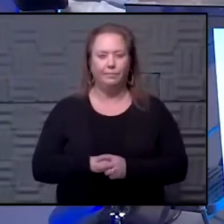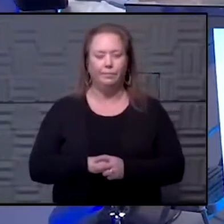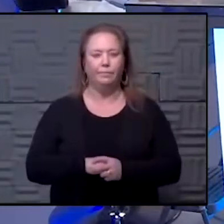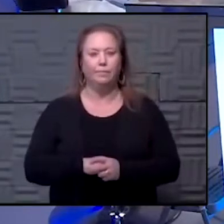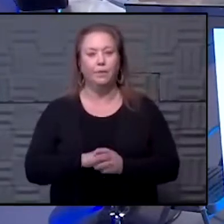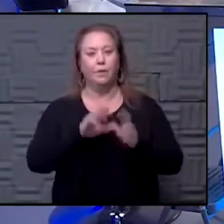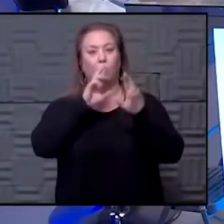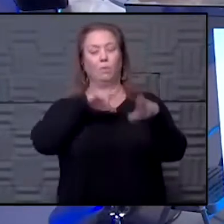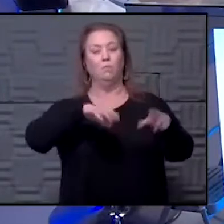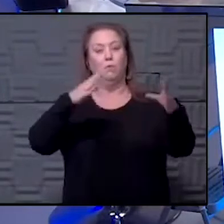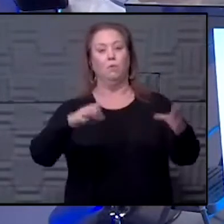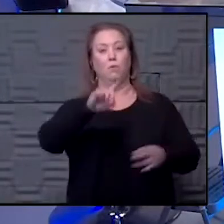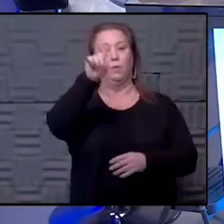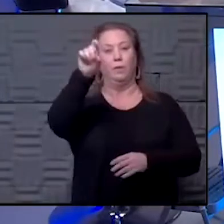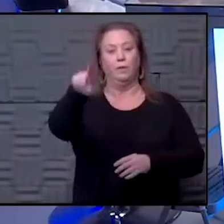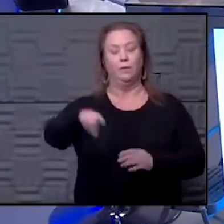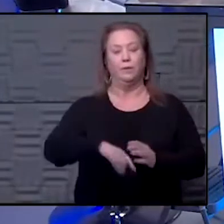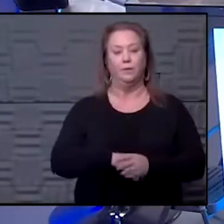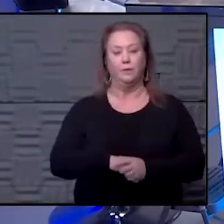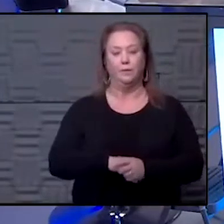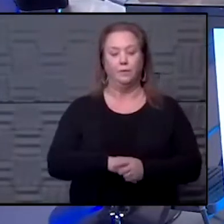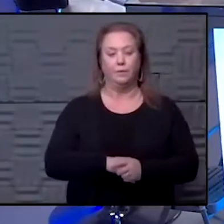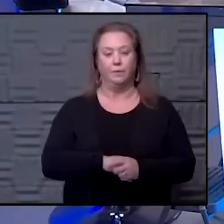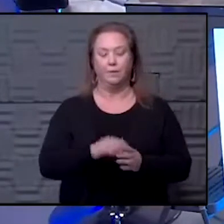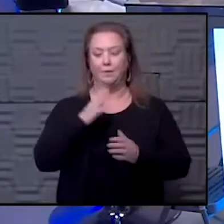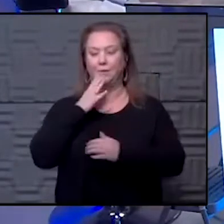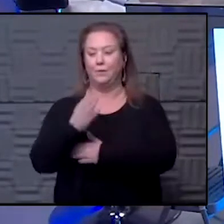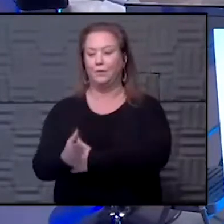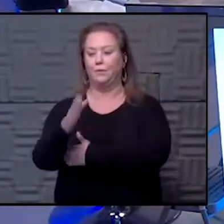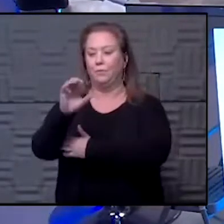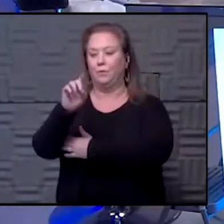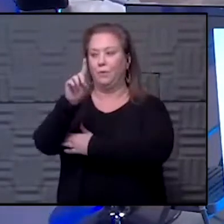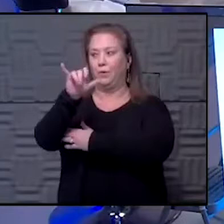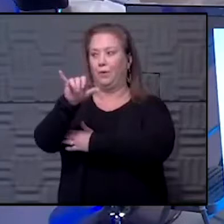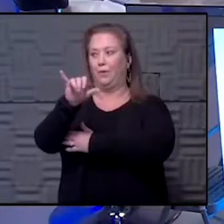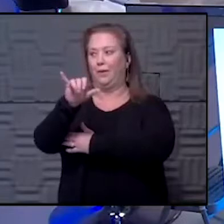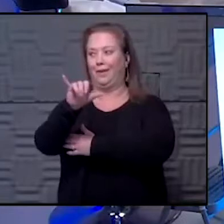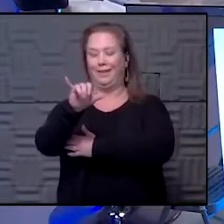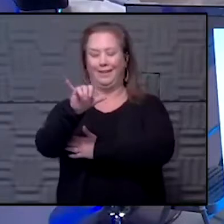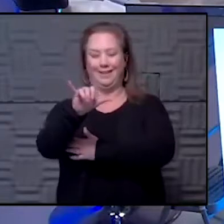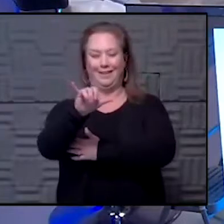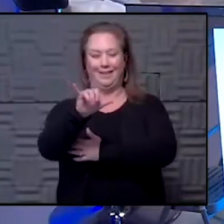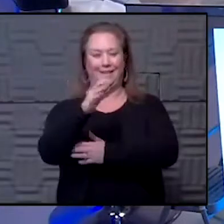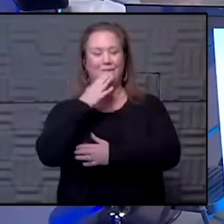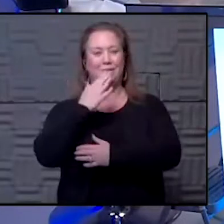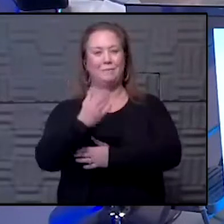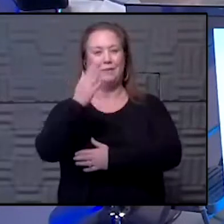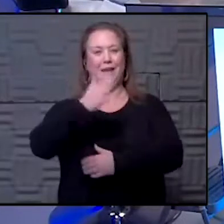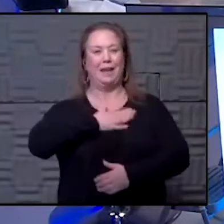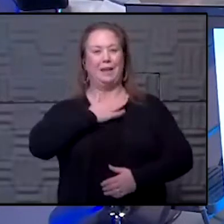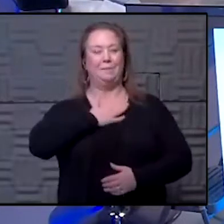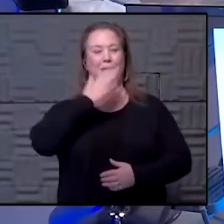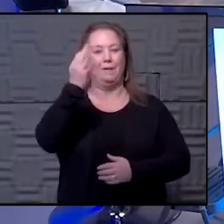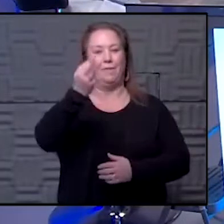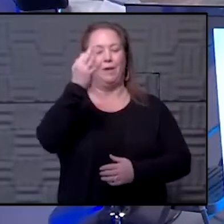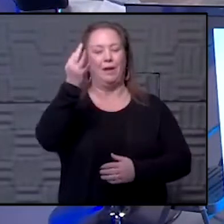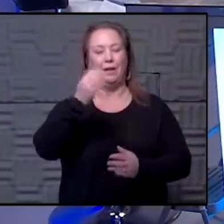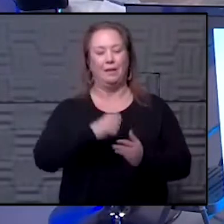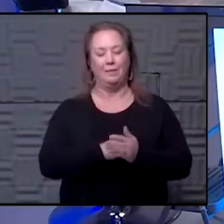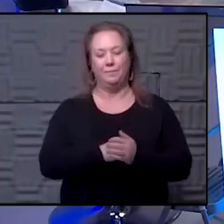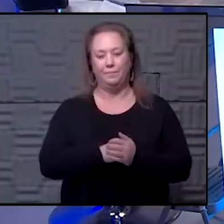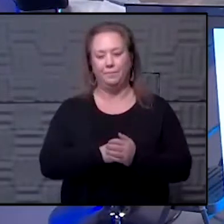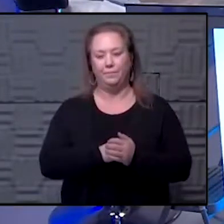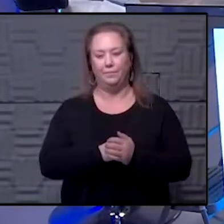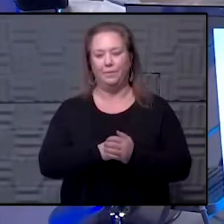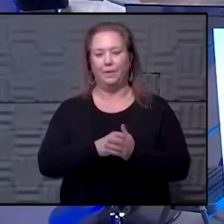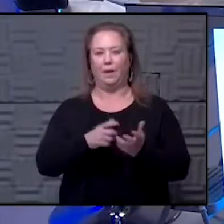let's see if there are reporter questions online. Good morning, Cody Holyoke with Channel 9. Cody. Good, Hey, welcome happy back. Friday. Thank you. Thank you. You kind of stole